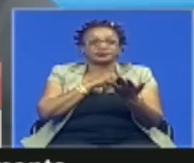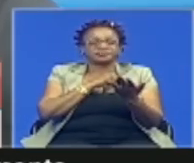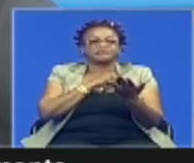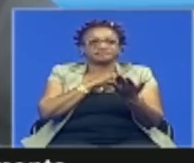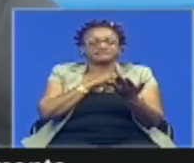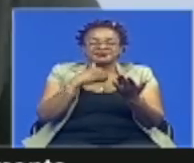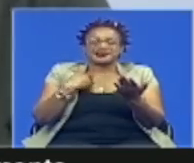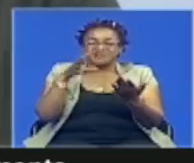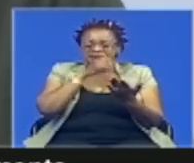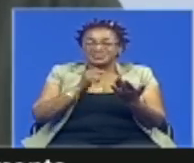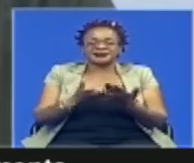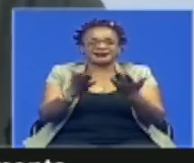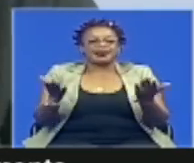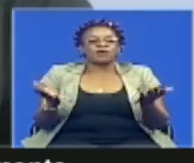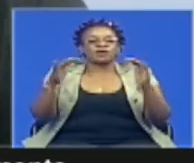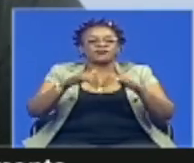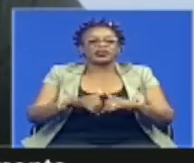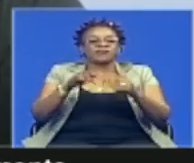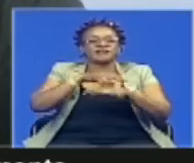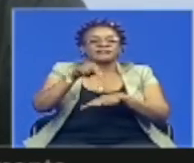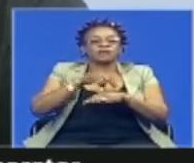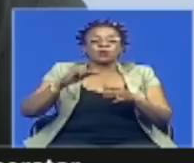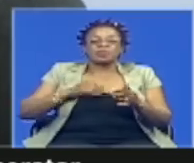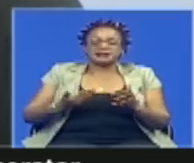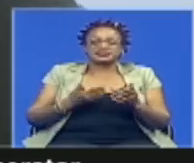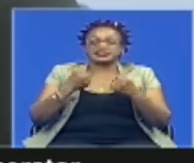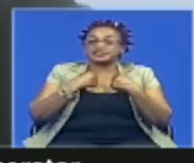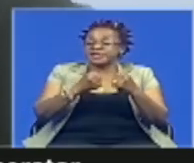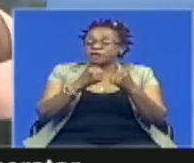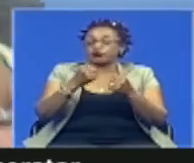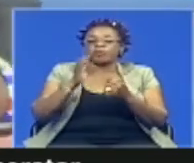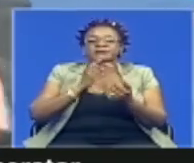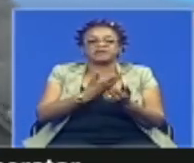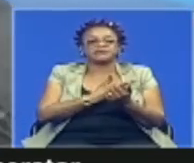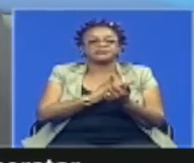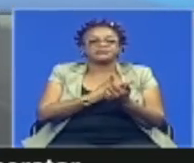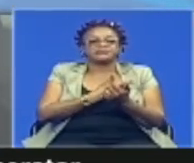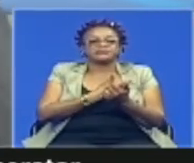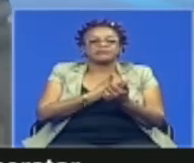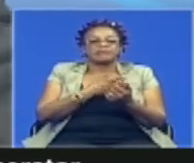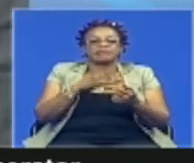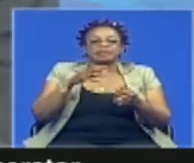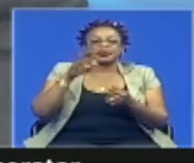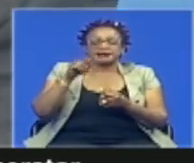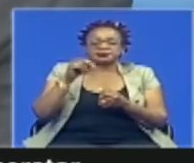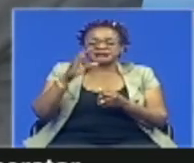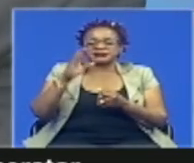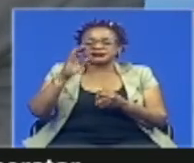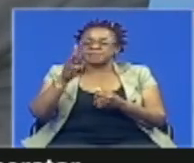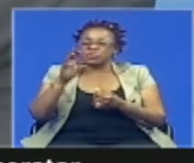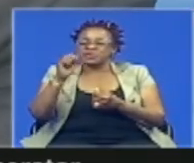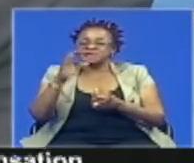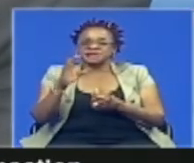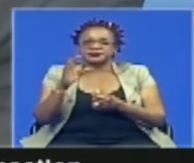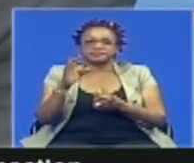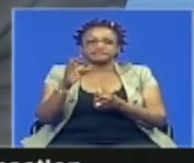here. The convener of the National Women's Steering Committee and NCWSC. I think I left out a word there. Mm-hmm.